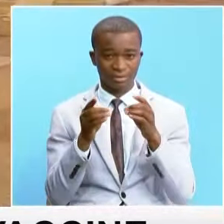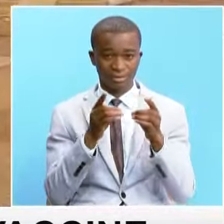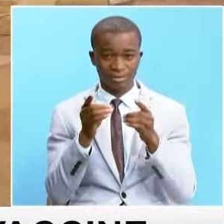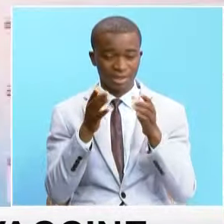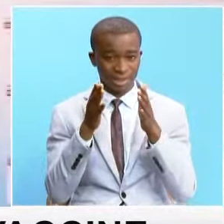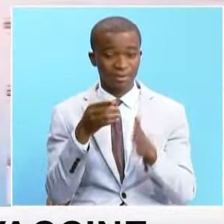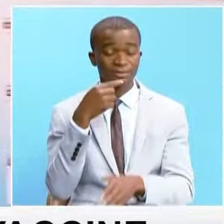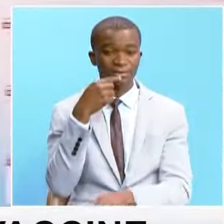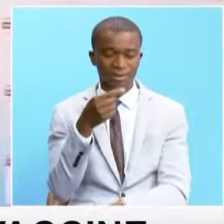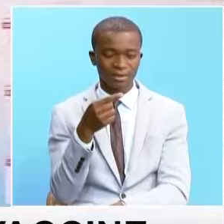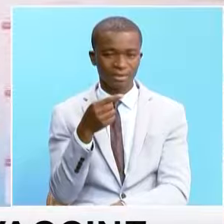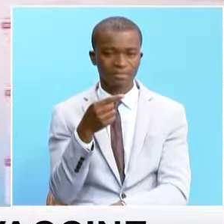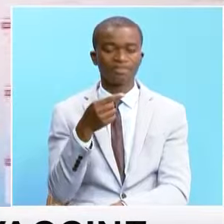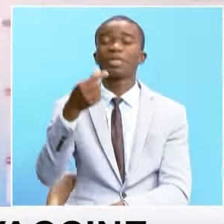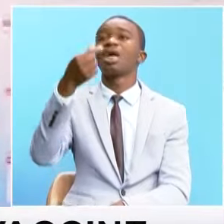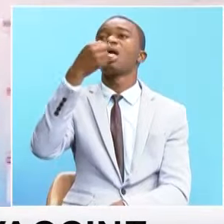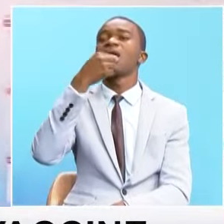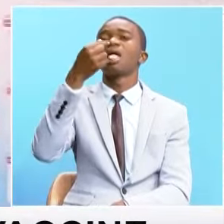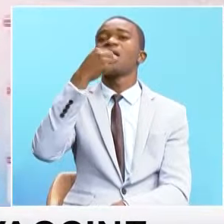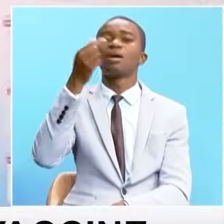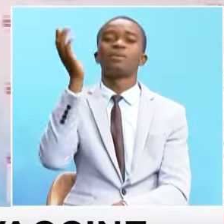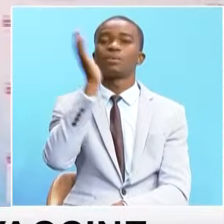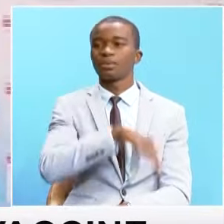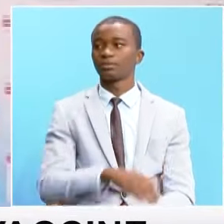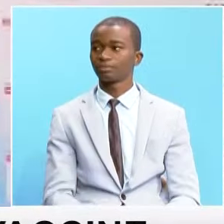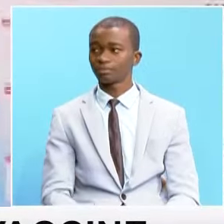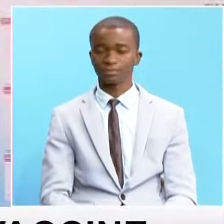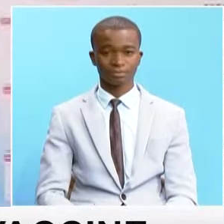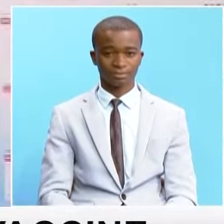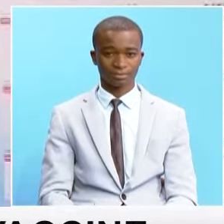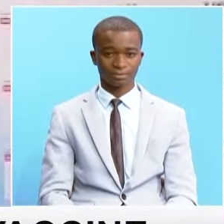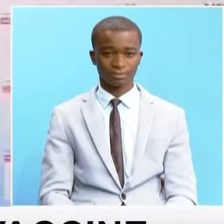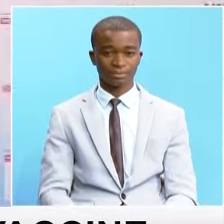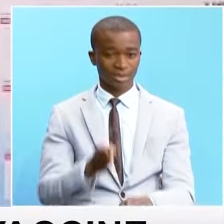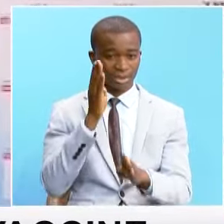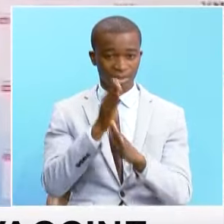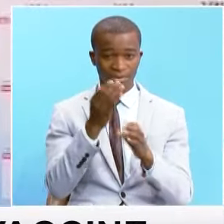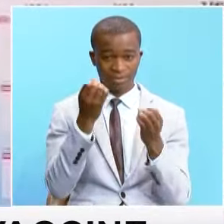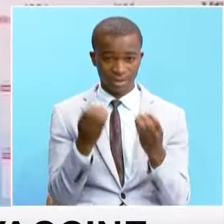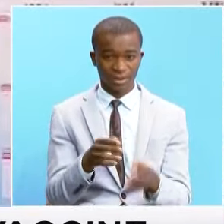threshold. So the target that we had as a district was